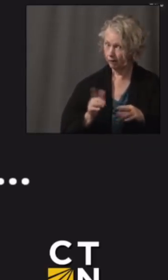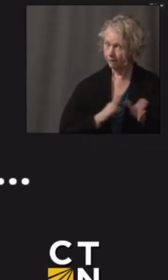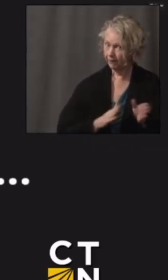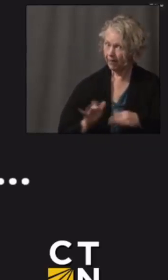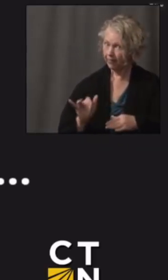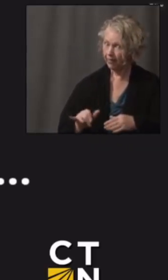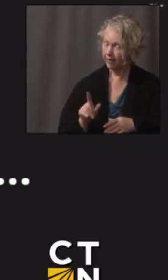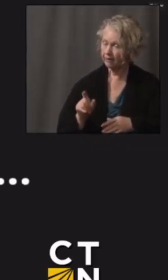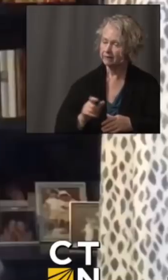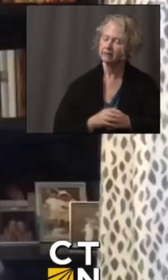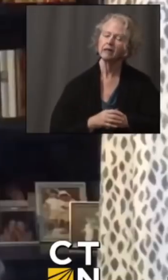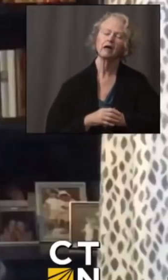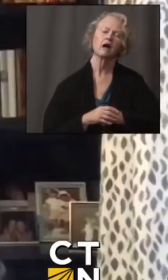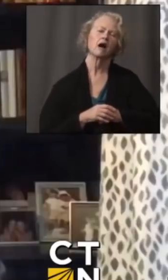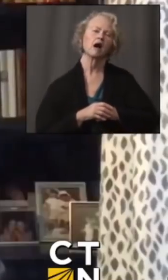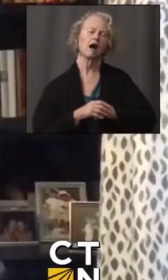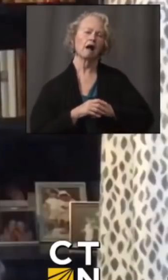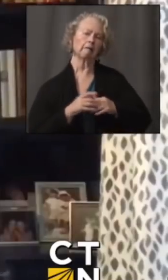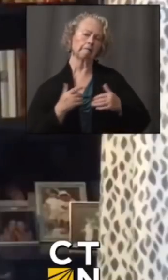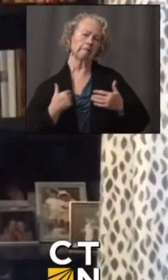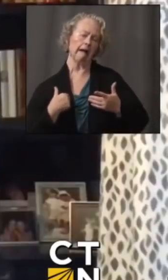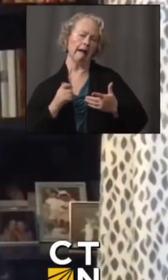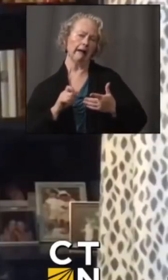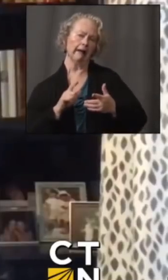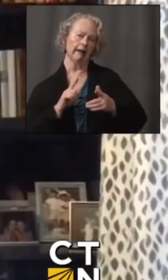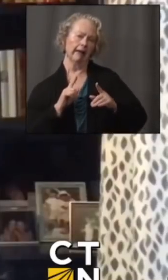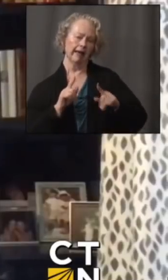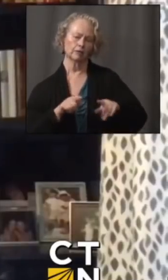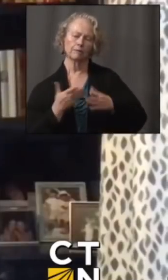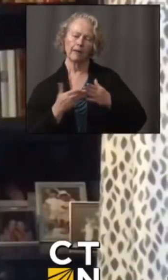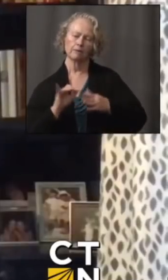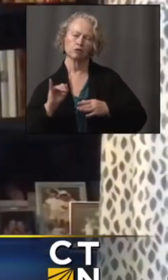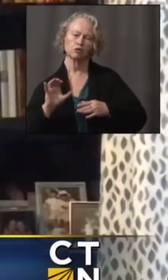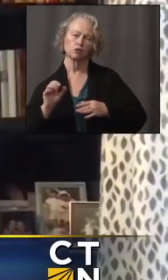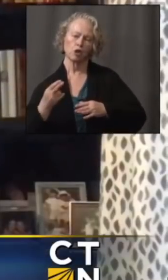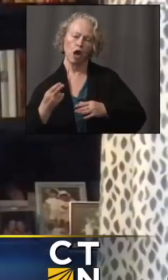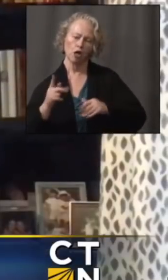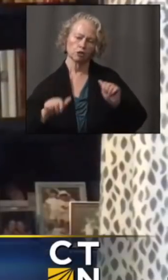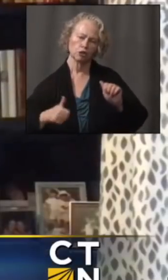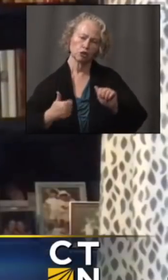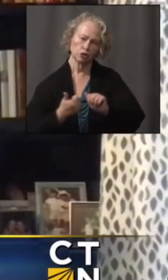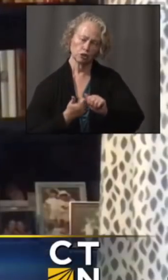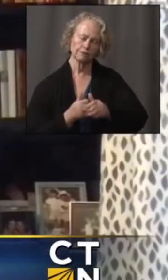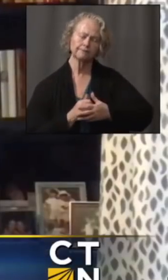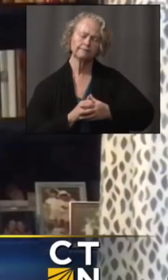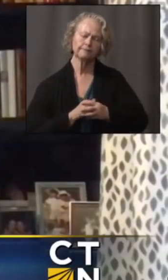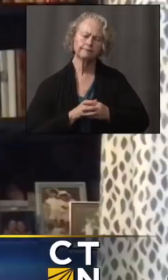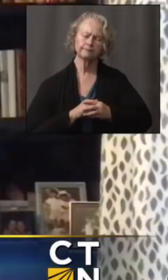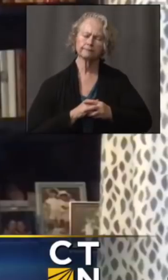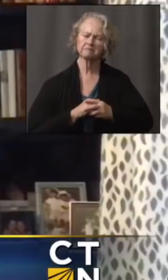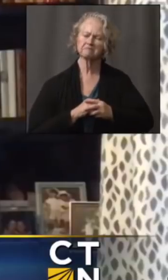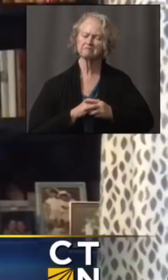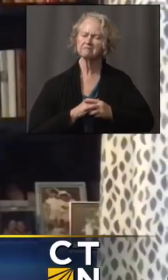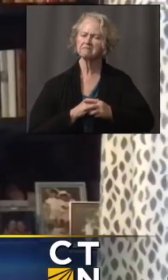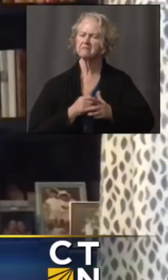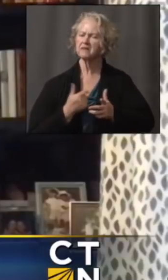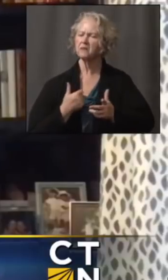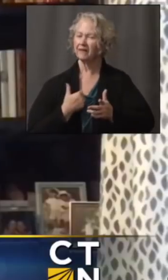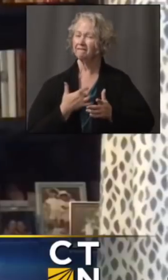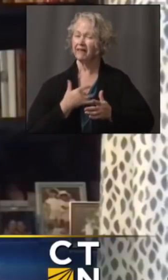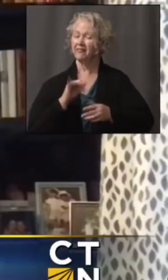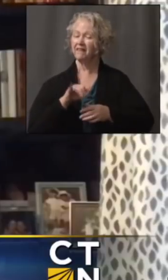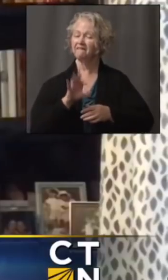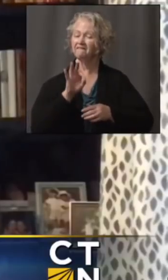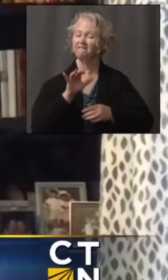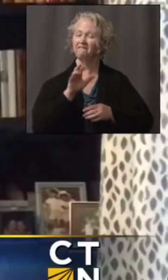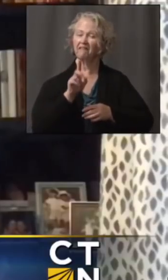basis? I'll start, and then maybe Josh can help me out with this. But look, we found we can get those field